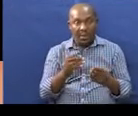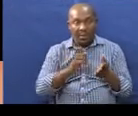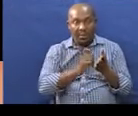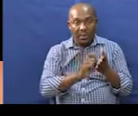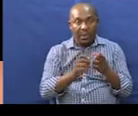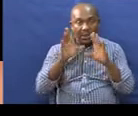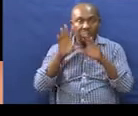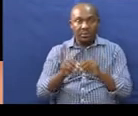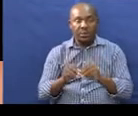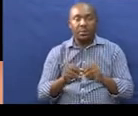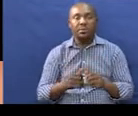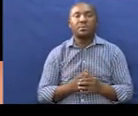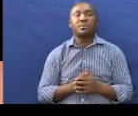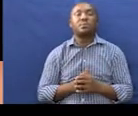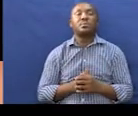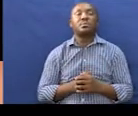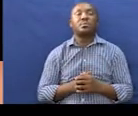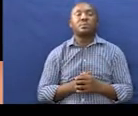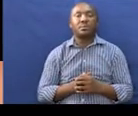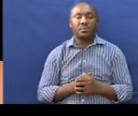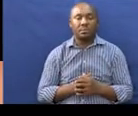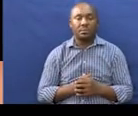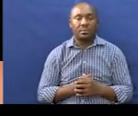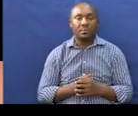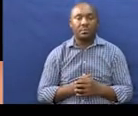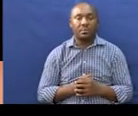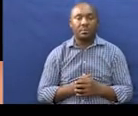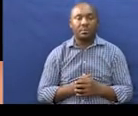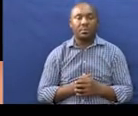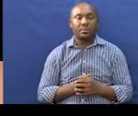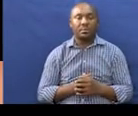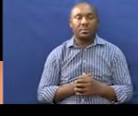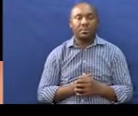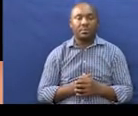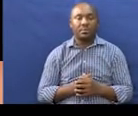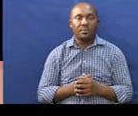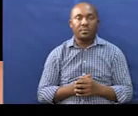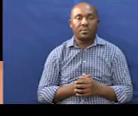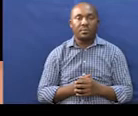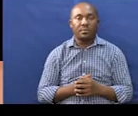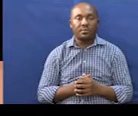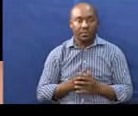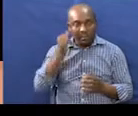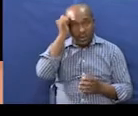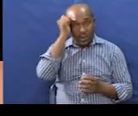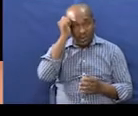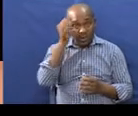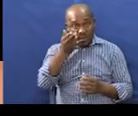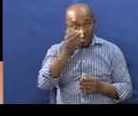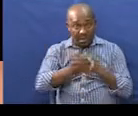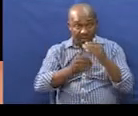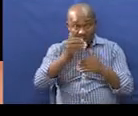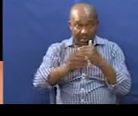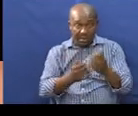sugar, a test of non-reducing sugar. You remember the procedure? Specify